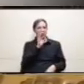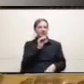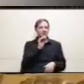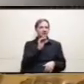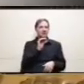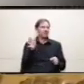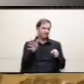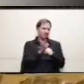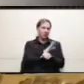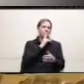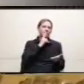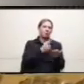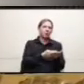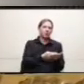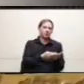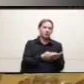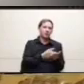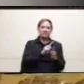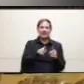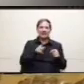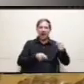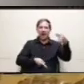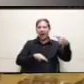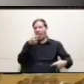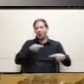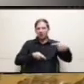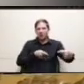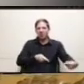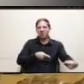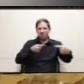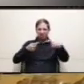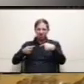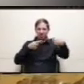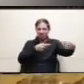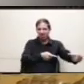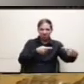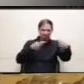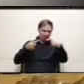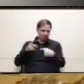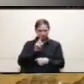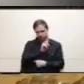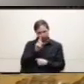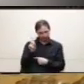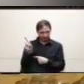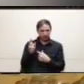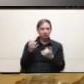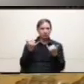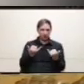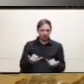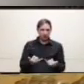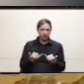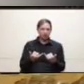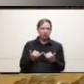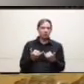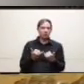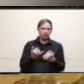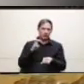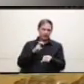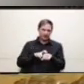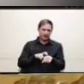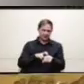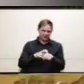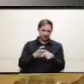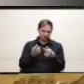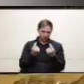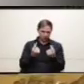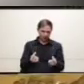report. But we will not argue back and forth on the same issue. Let's hear where we are and then try and round the issue at that